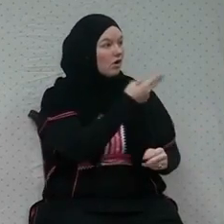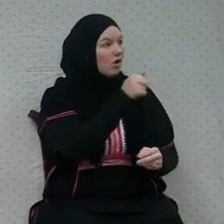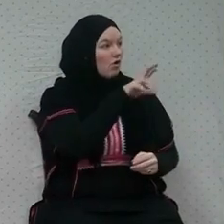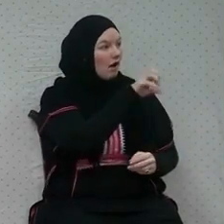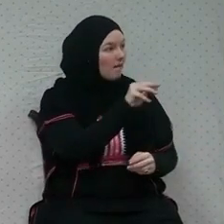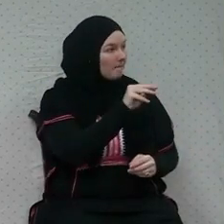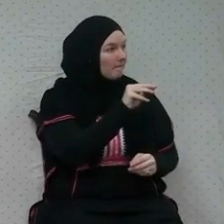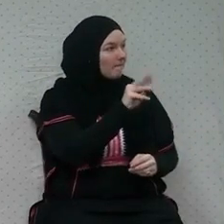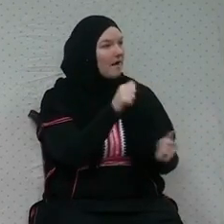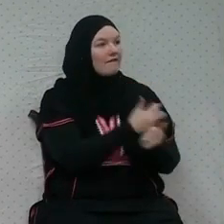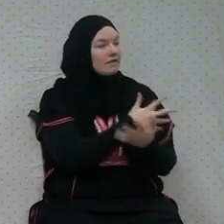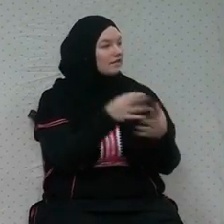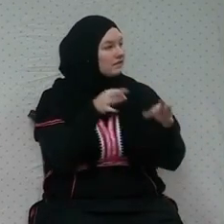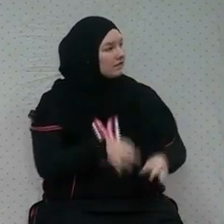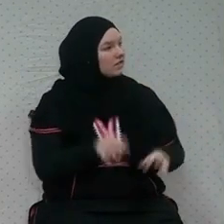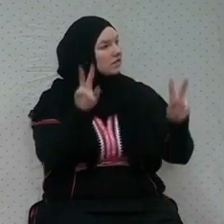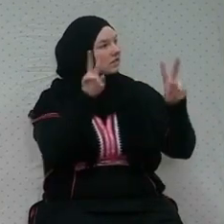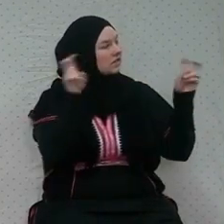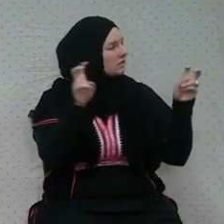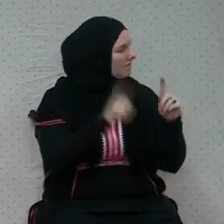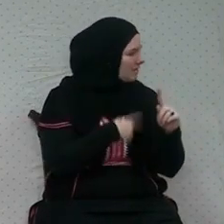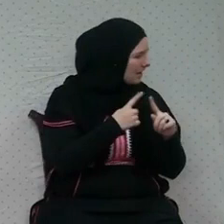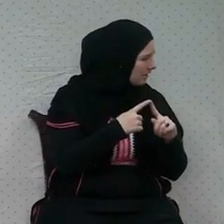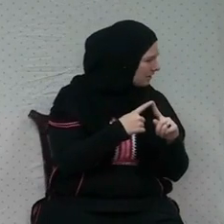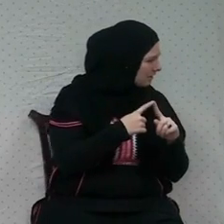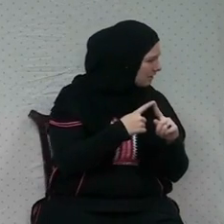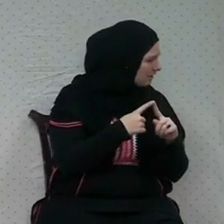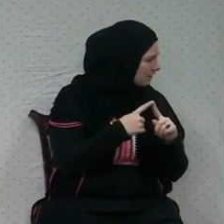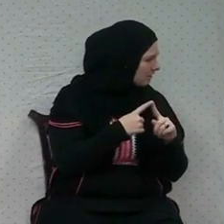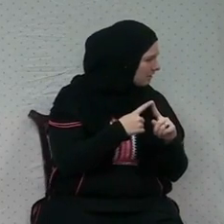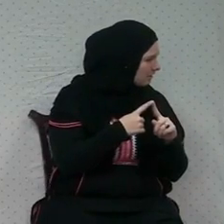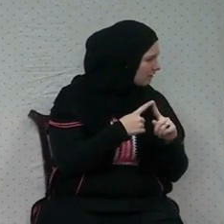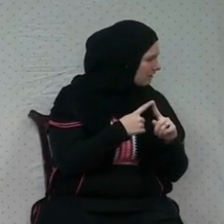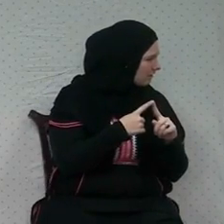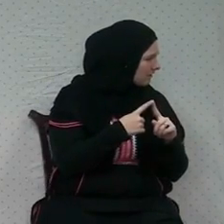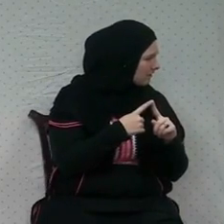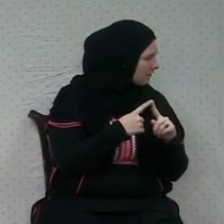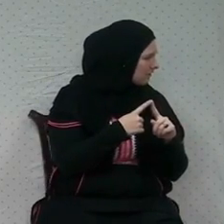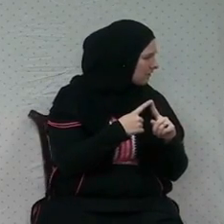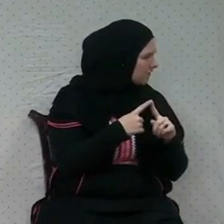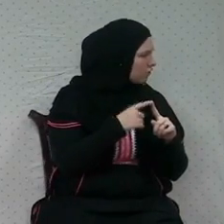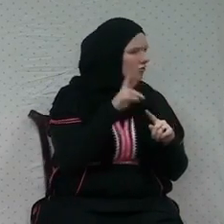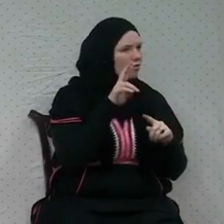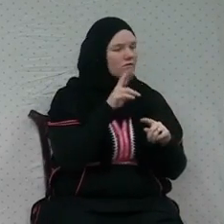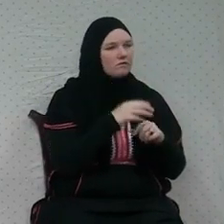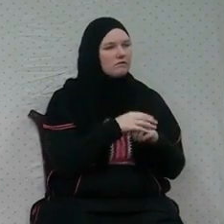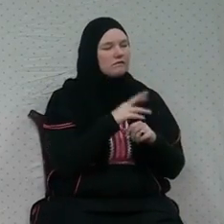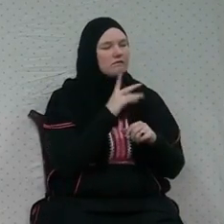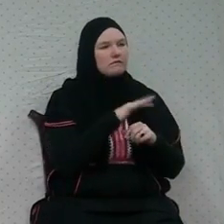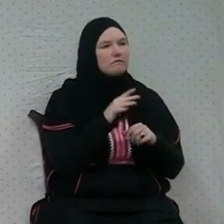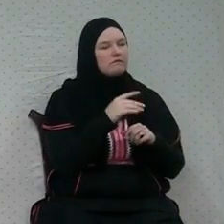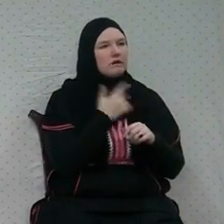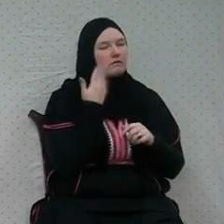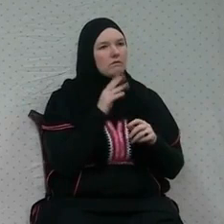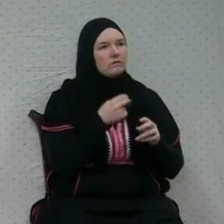everybody's definition is the issue of riba. Is there anyone here who doesn't know that riba is haram? Of course there is